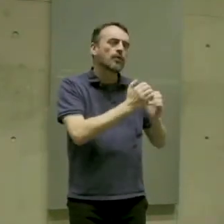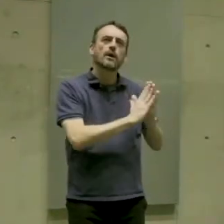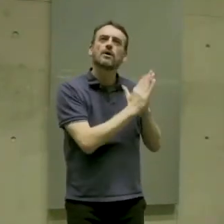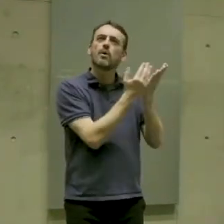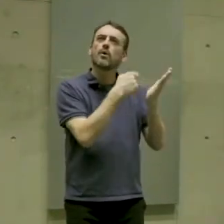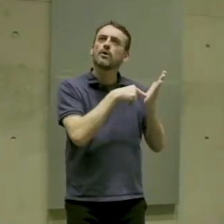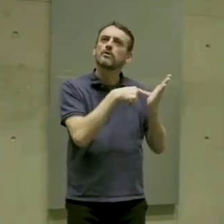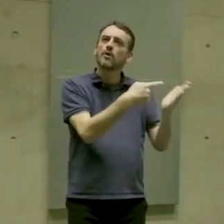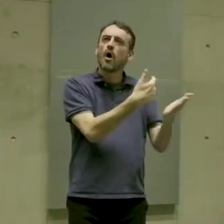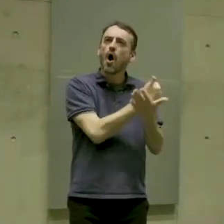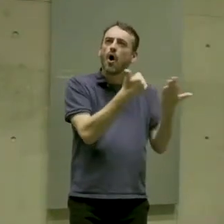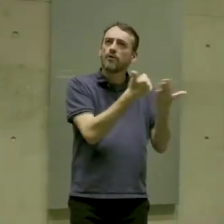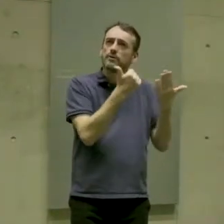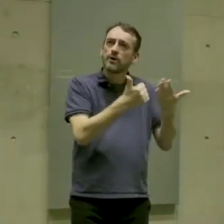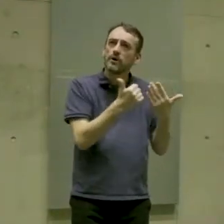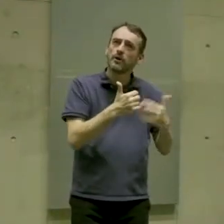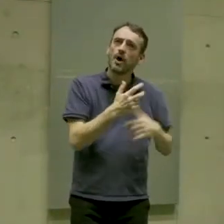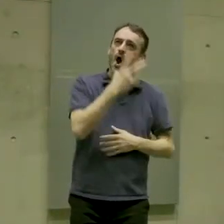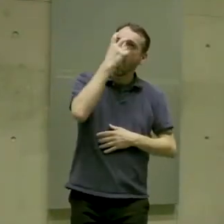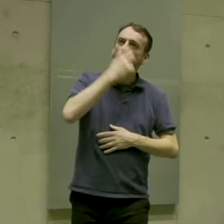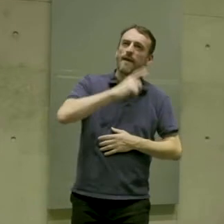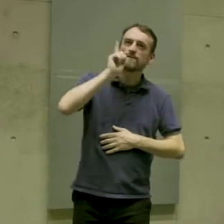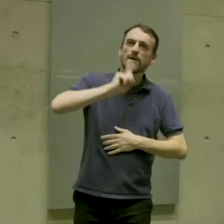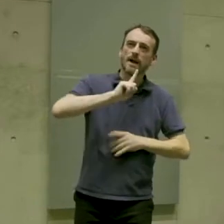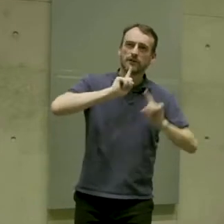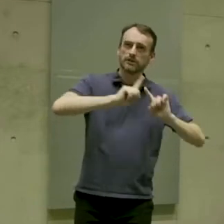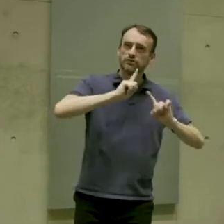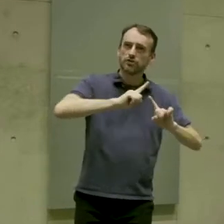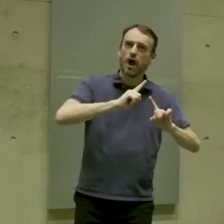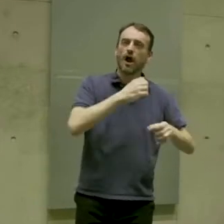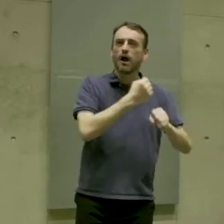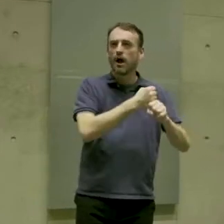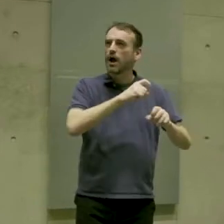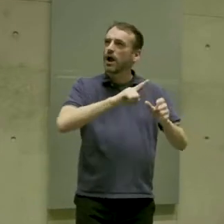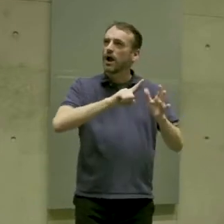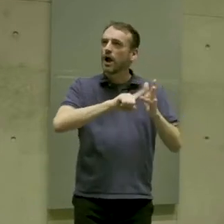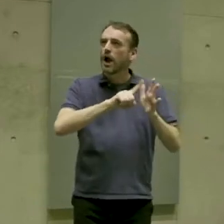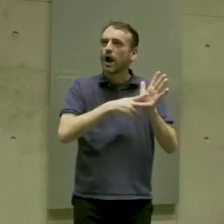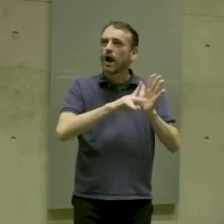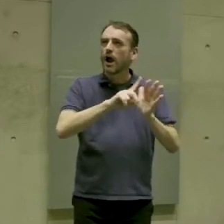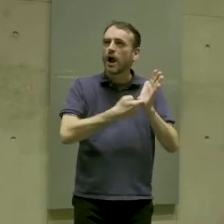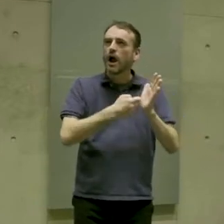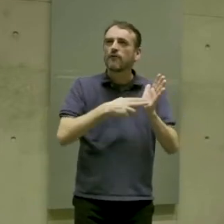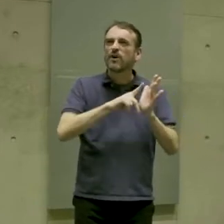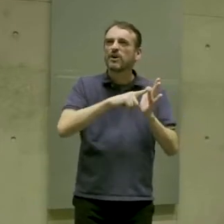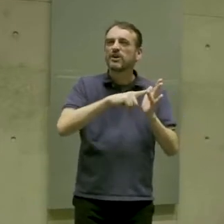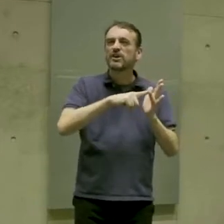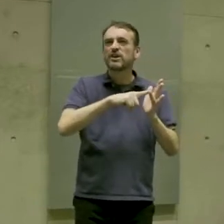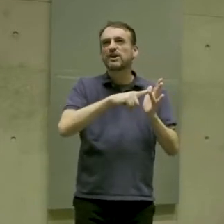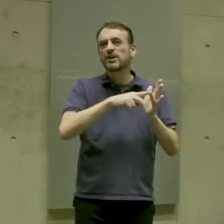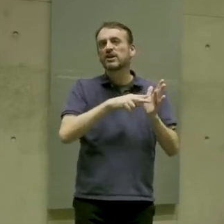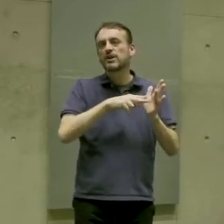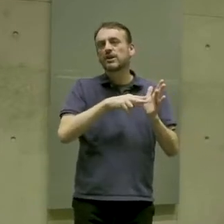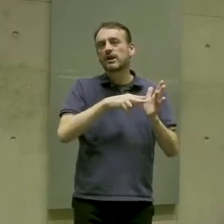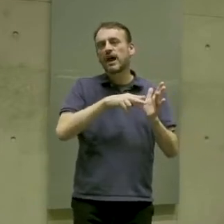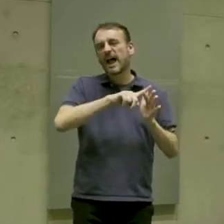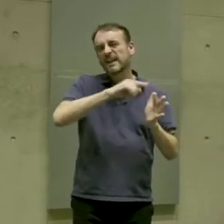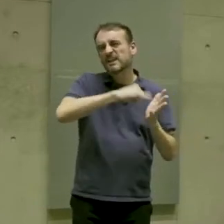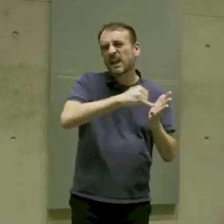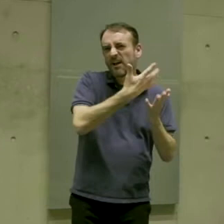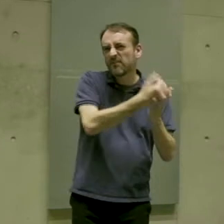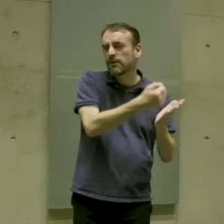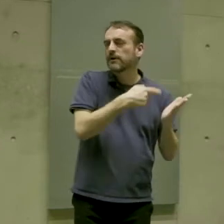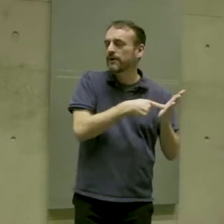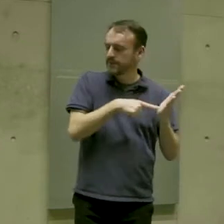something like The Turn of the Screw, which is an amazing book. They're both a fascinating disruption of